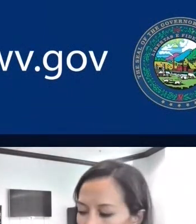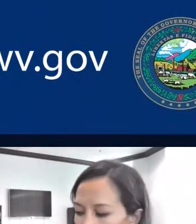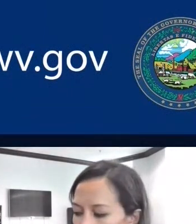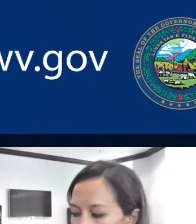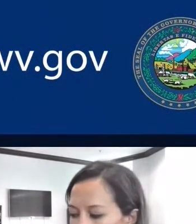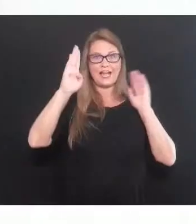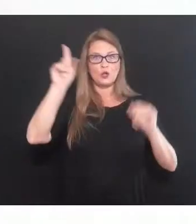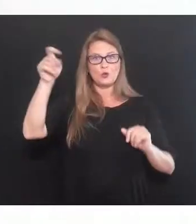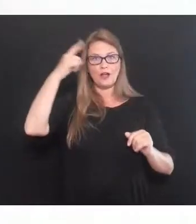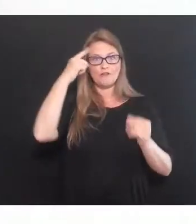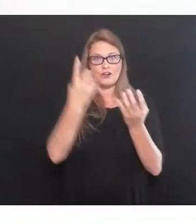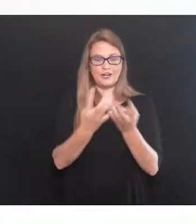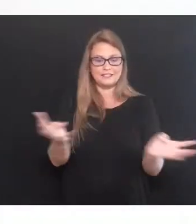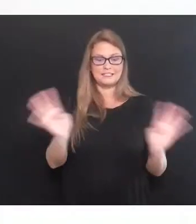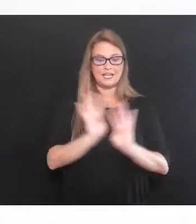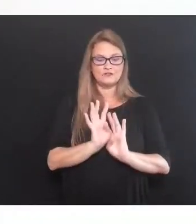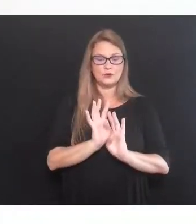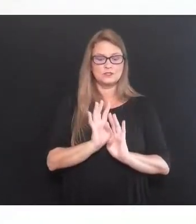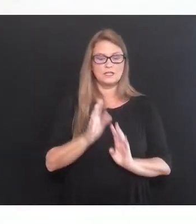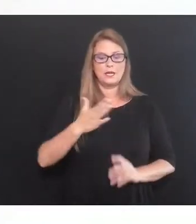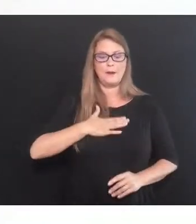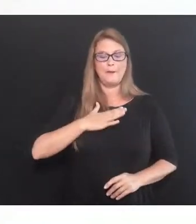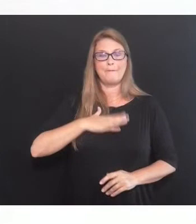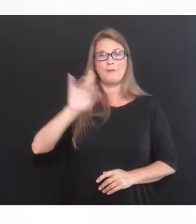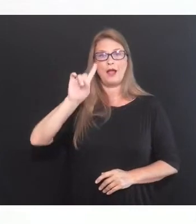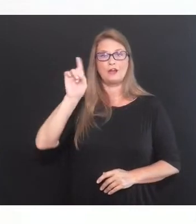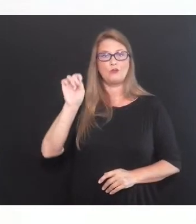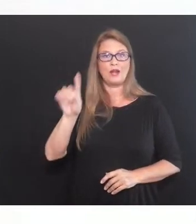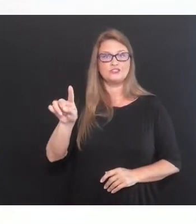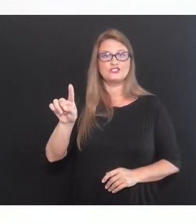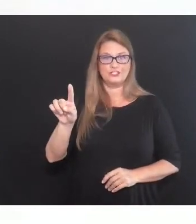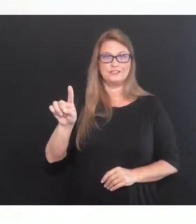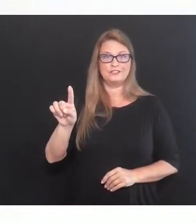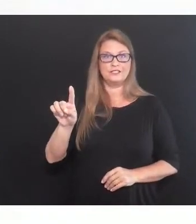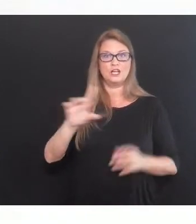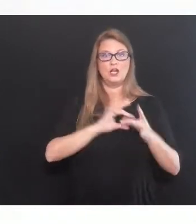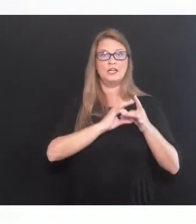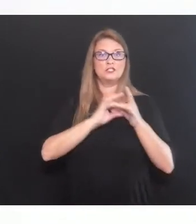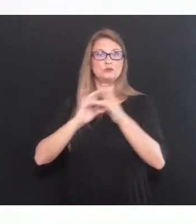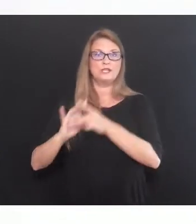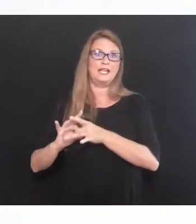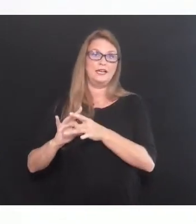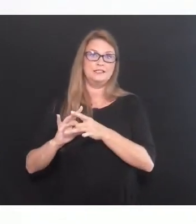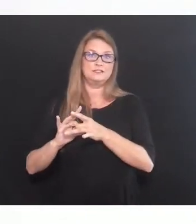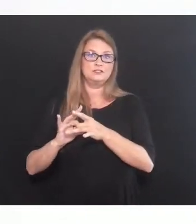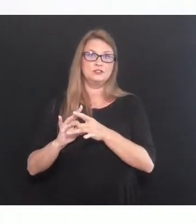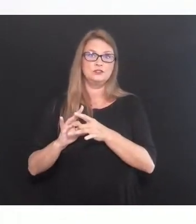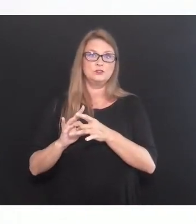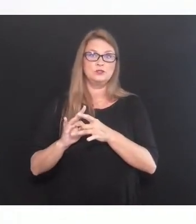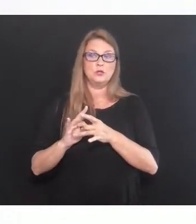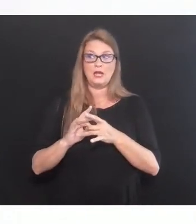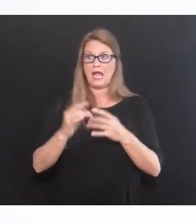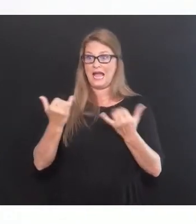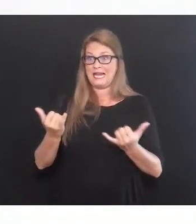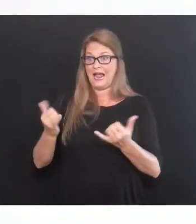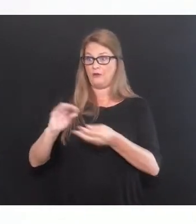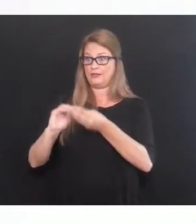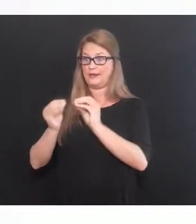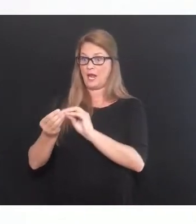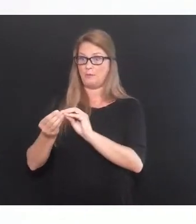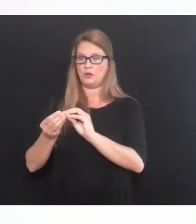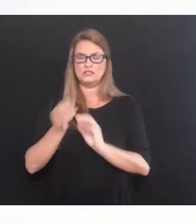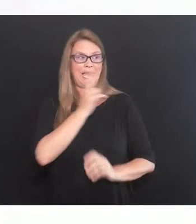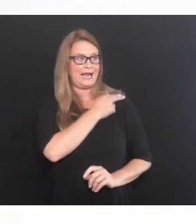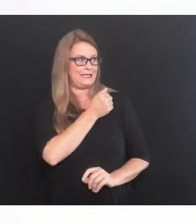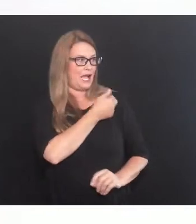Task Force. I guess my question would be regarding, where the numbers are today and